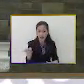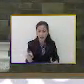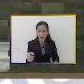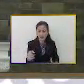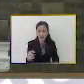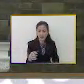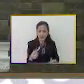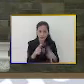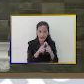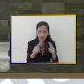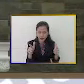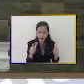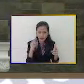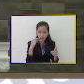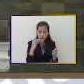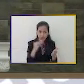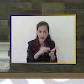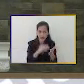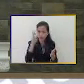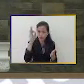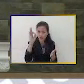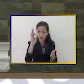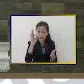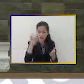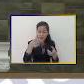Great message. Let's come to the throne of God.